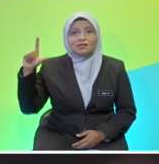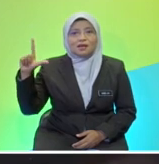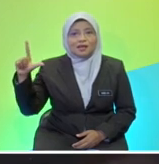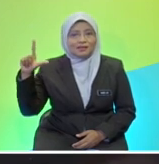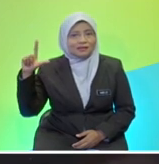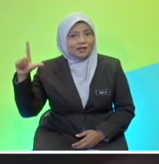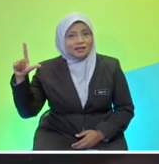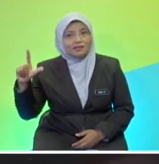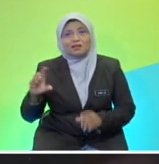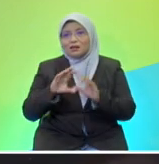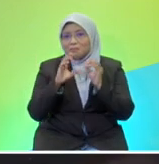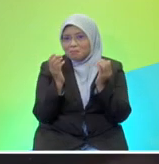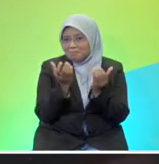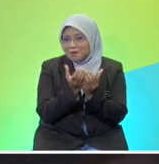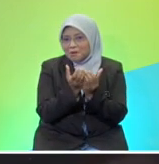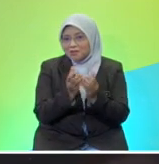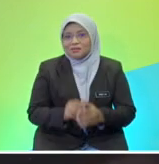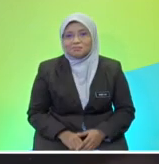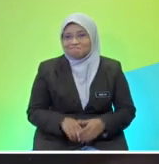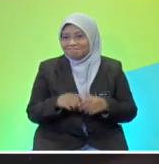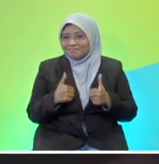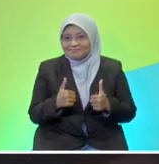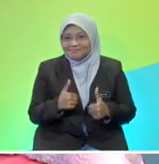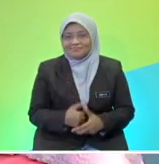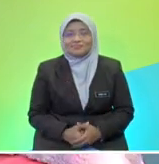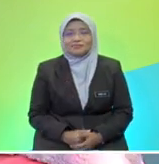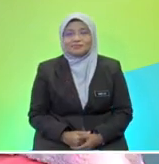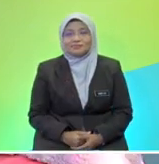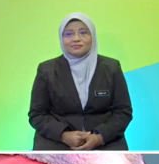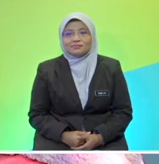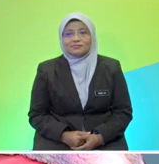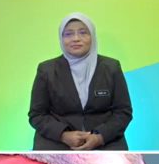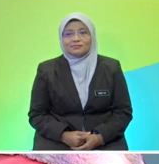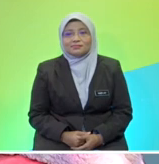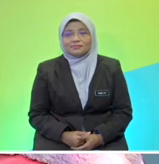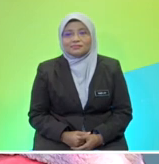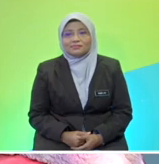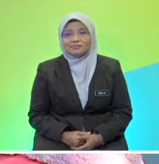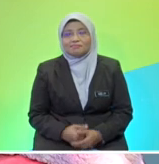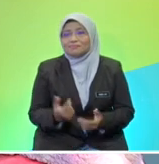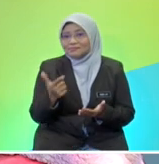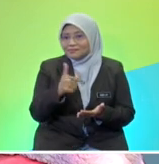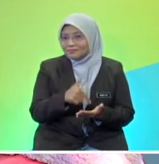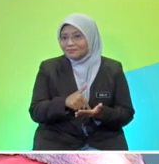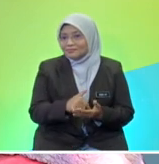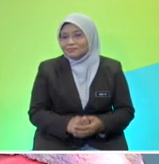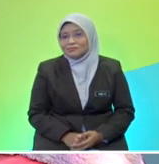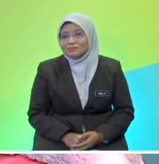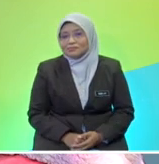B-A-L-L. Ball. Very good. Okay. Lovely. We have ball here. Okay, next.